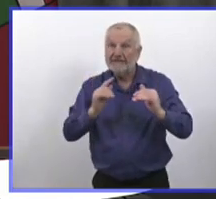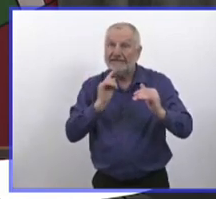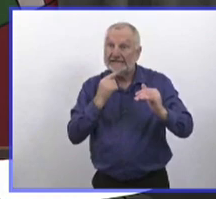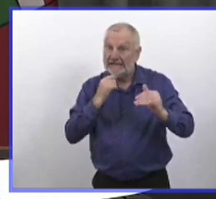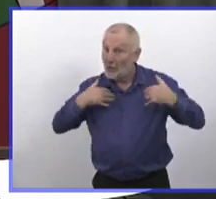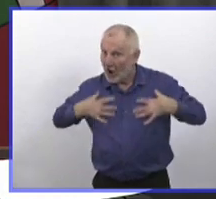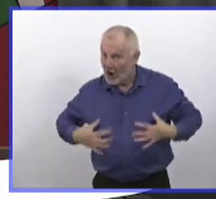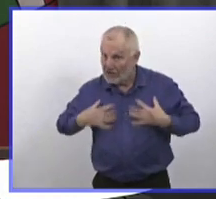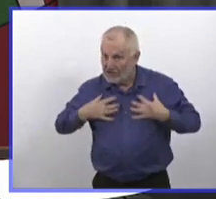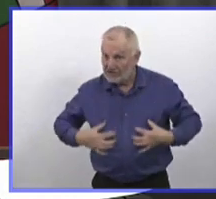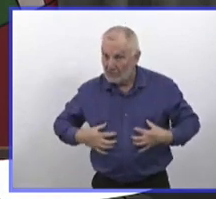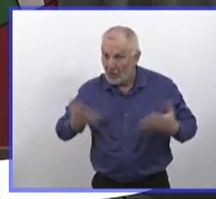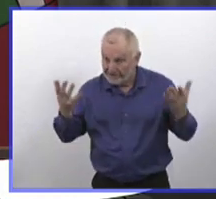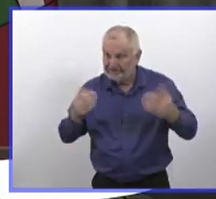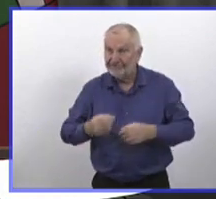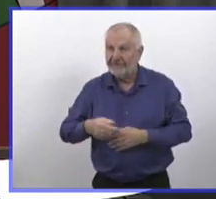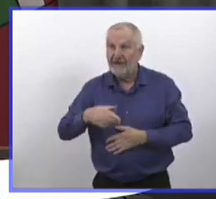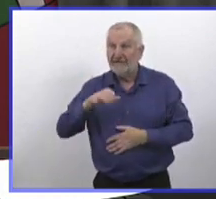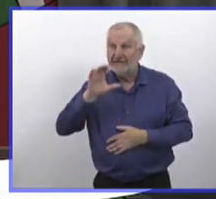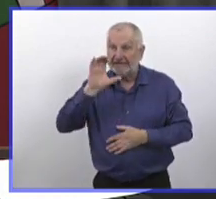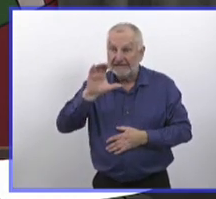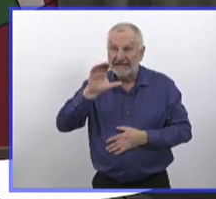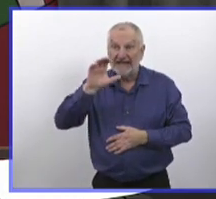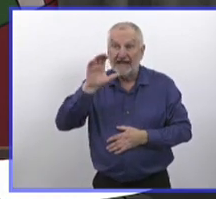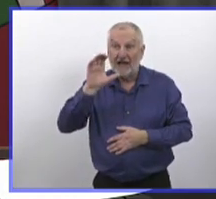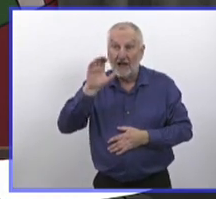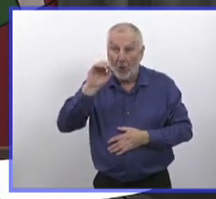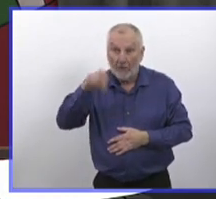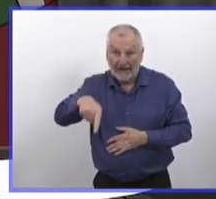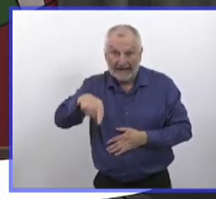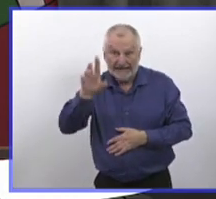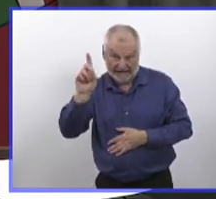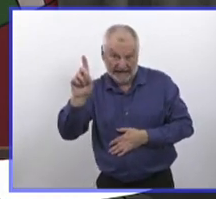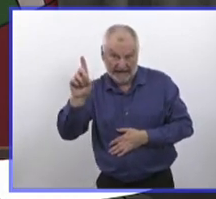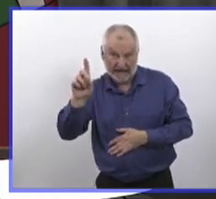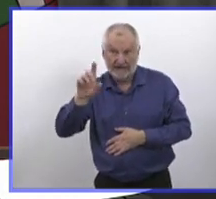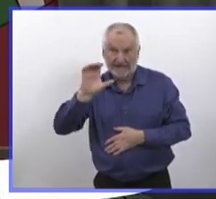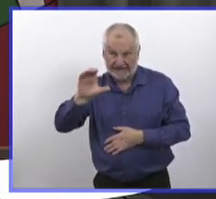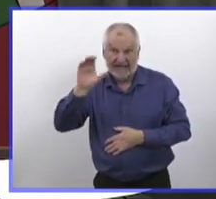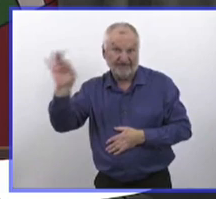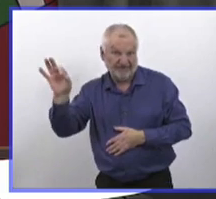cystic fibrosis, people who have a history of stroke where they have